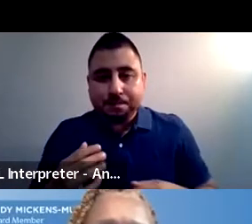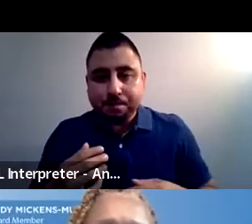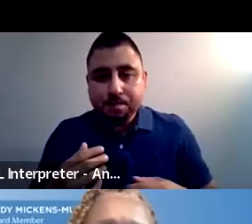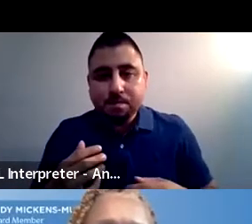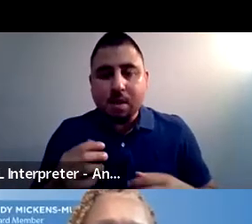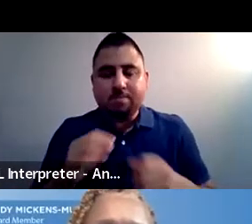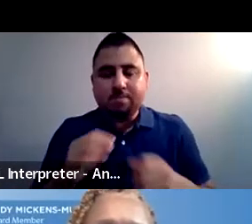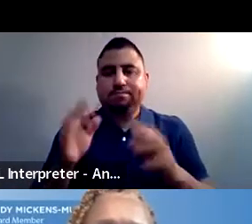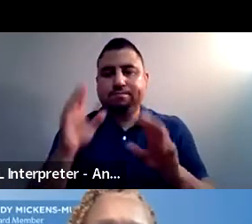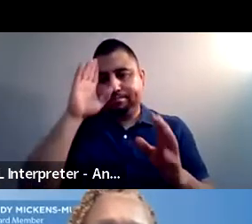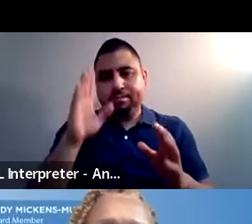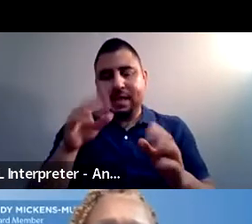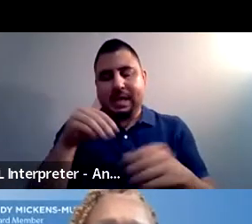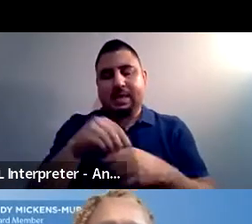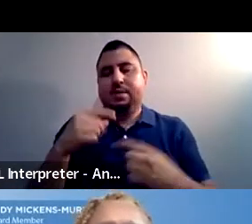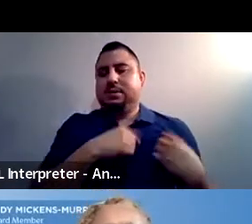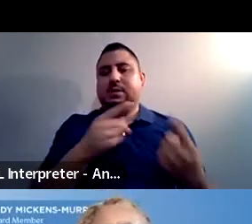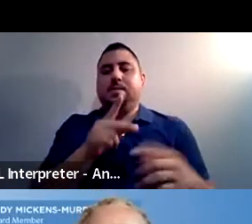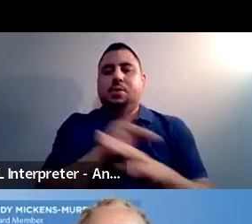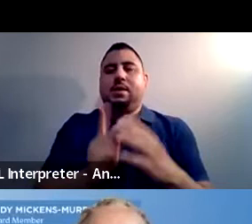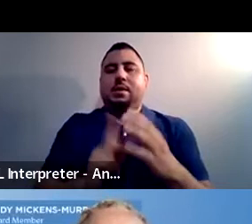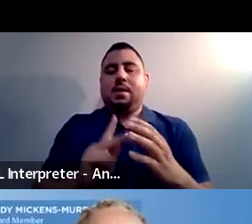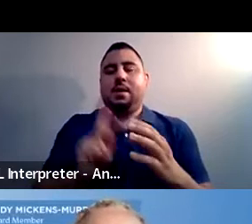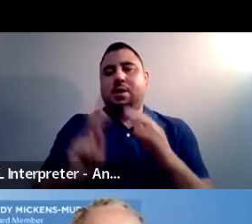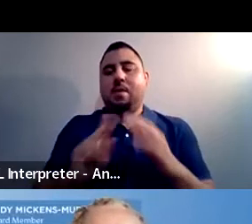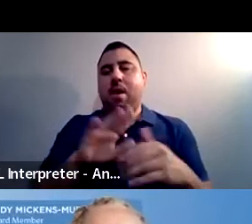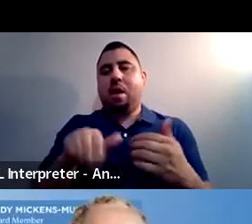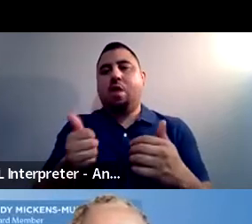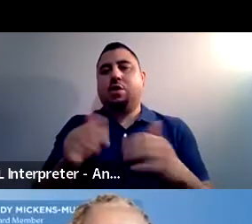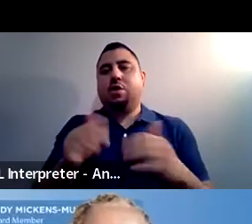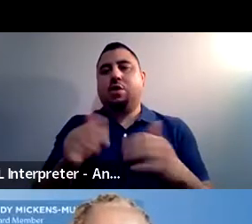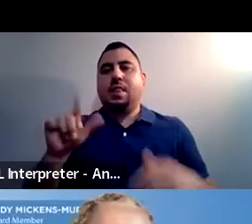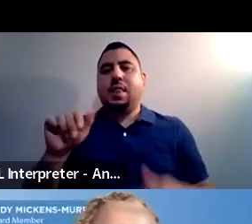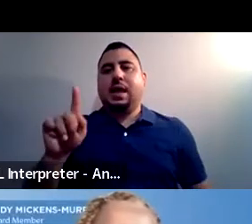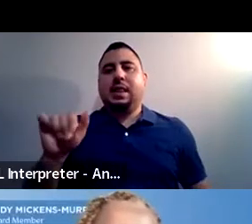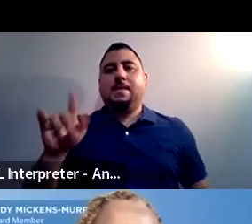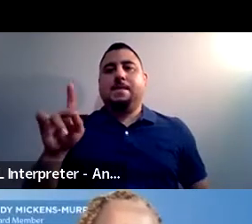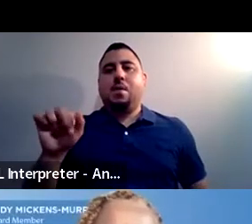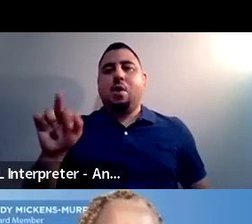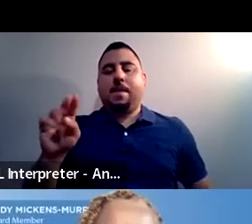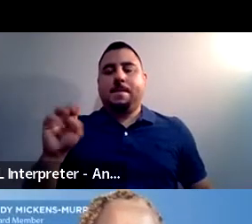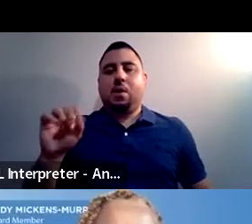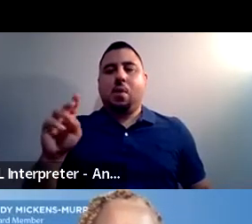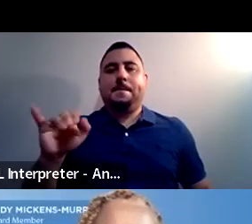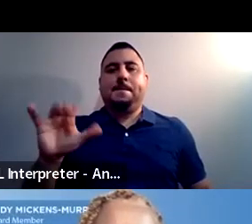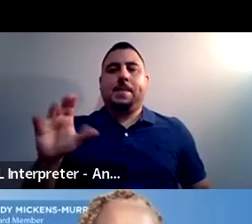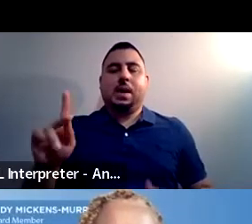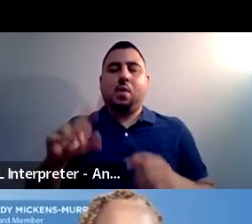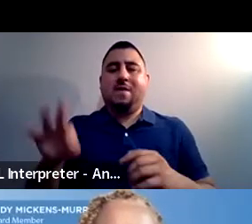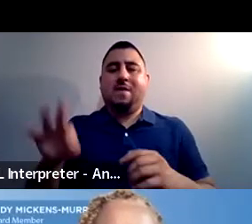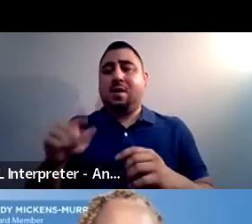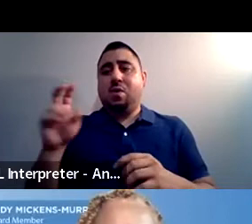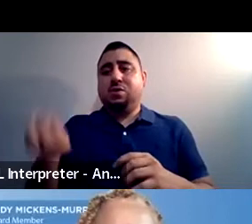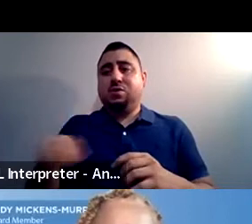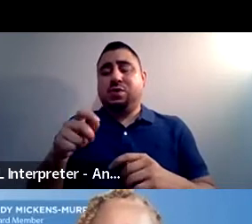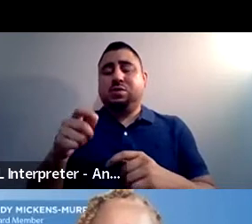pandemic. He has been there in pre-K and kindergarten, and my other children are currently at Langley Park McCormick as well. And you know, when he found out that they were going to